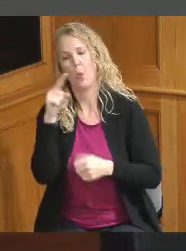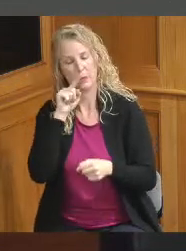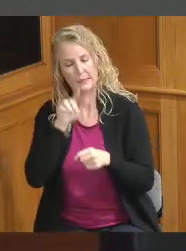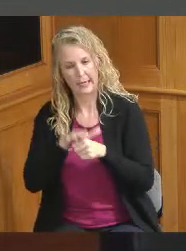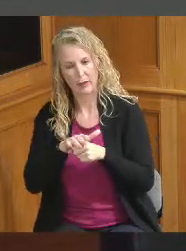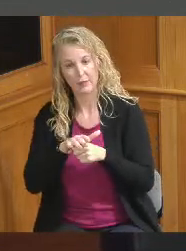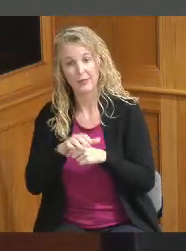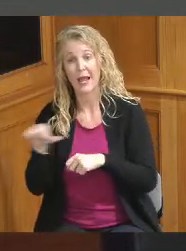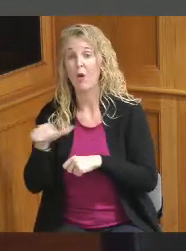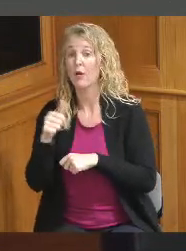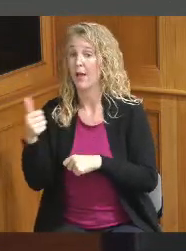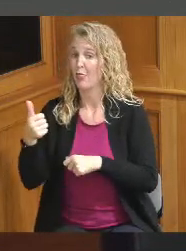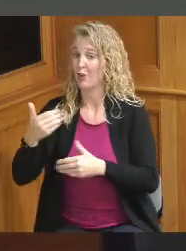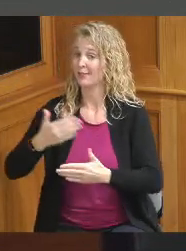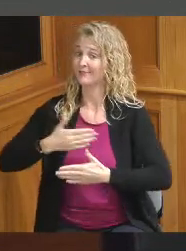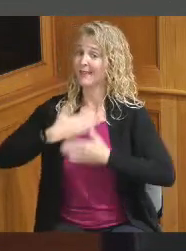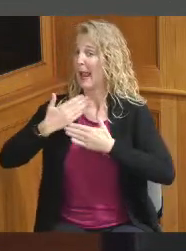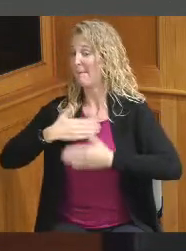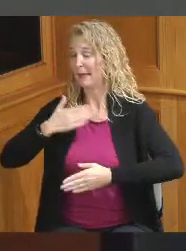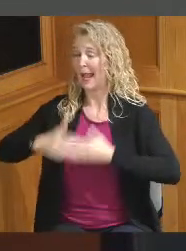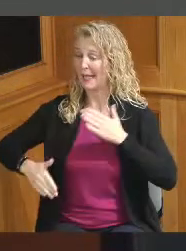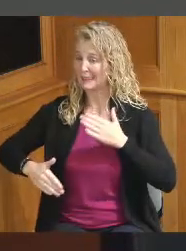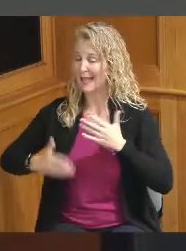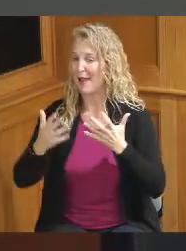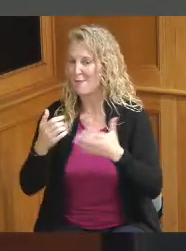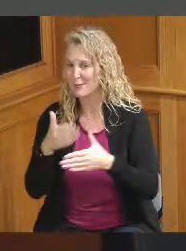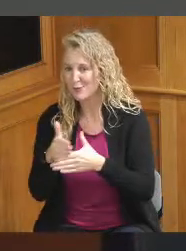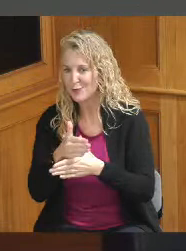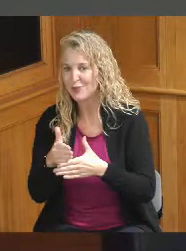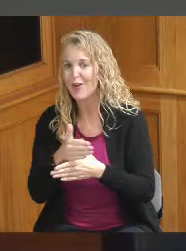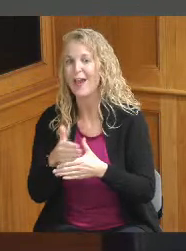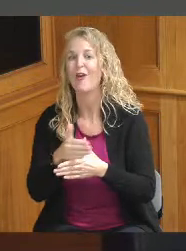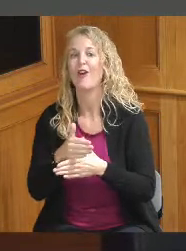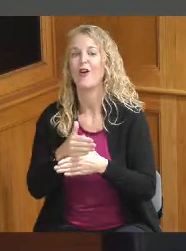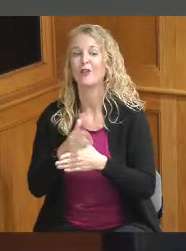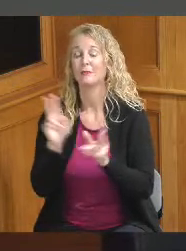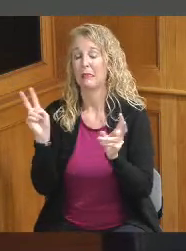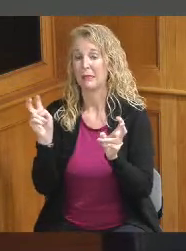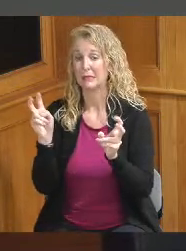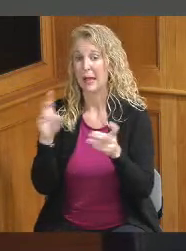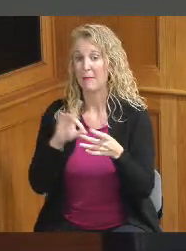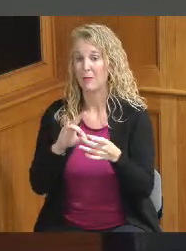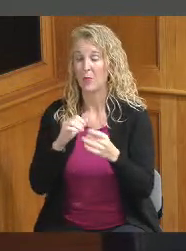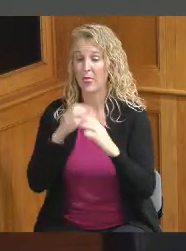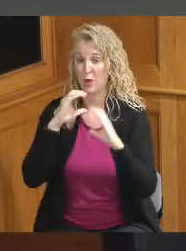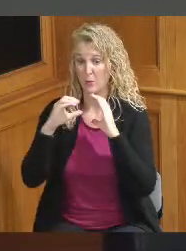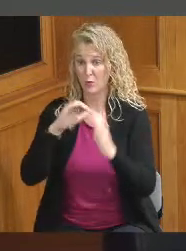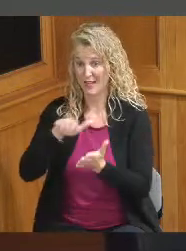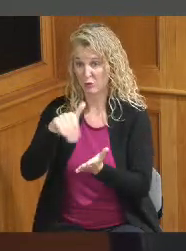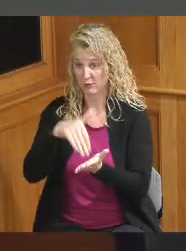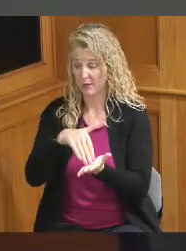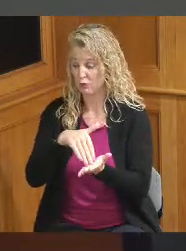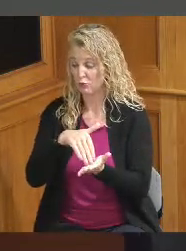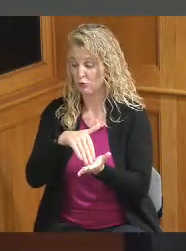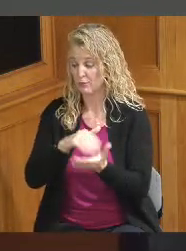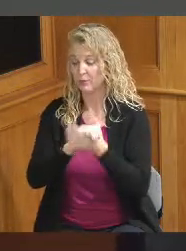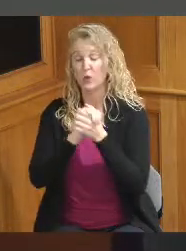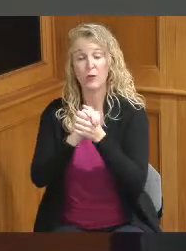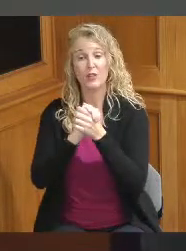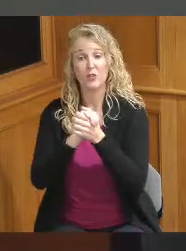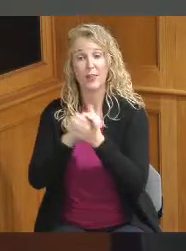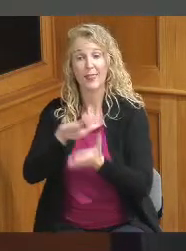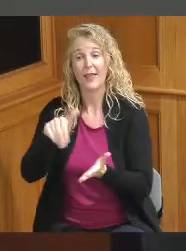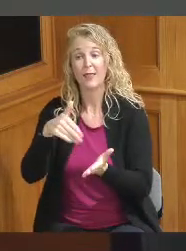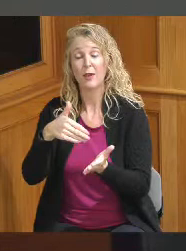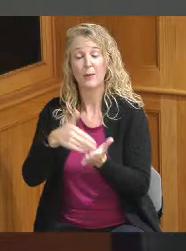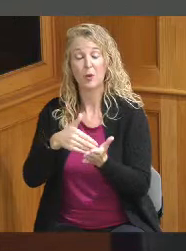Another one that did have a good conclusion, I did want to speak, as we're on the topic of the Communications Center, congratulate